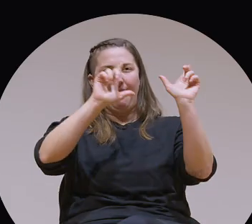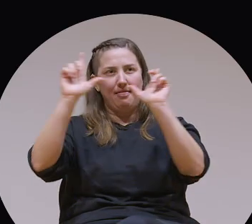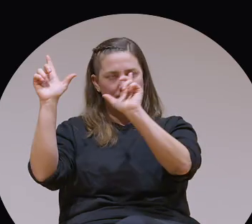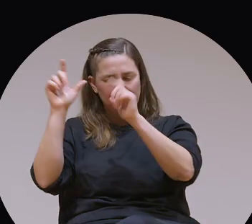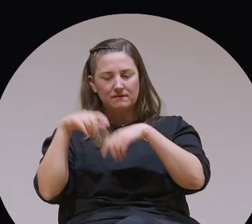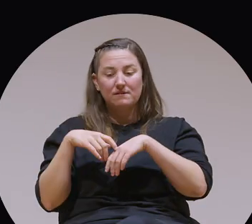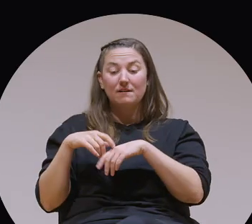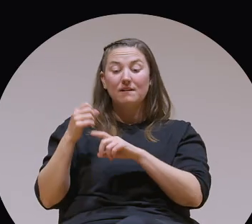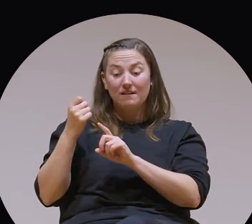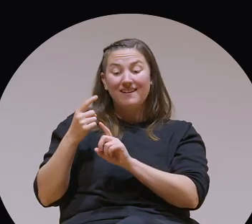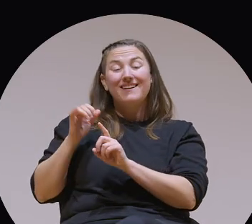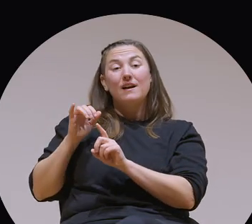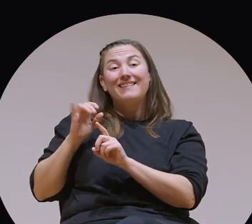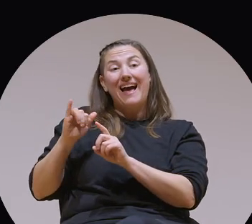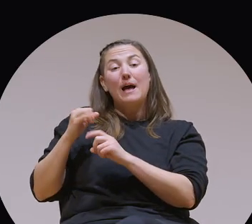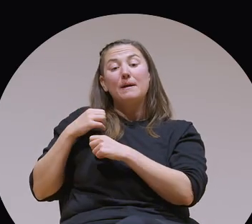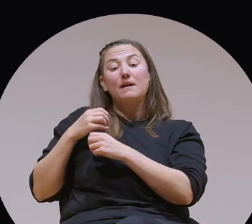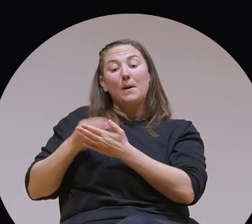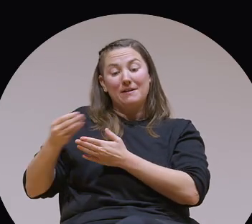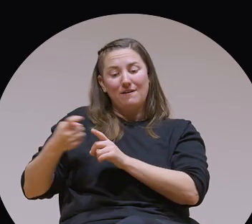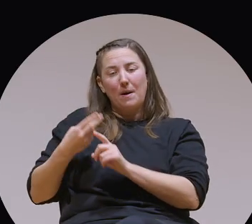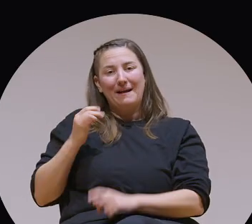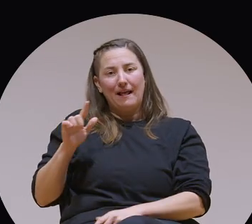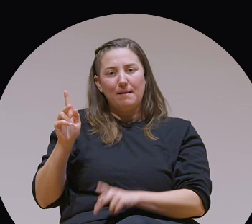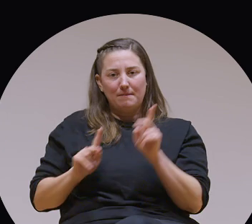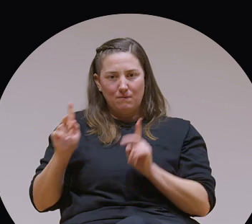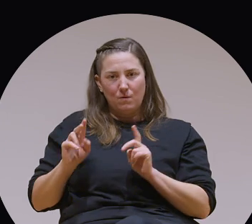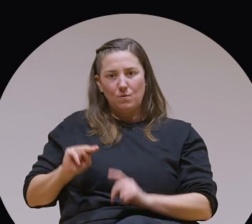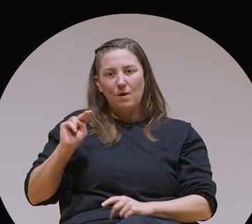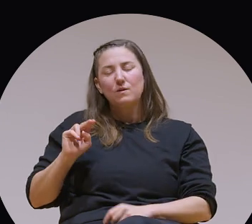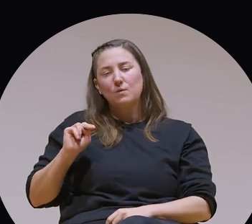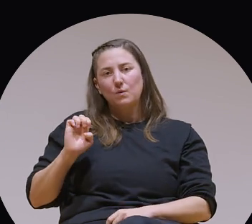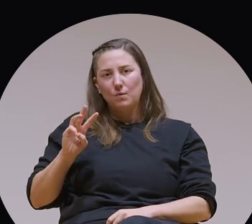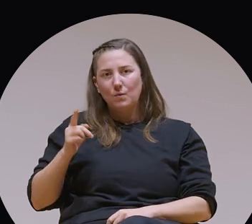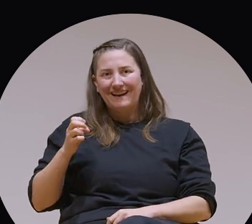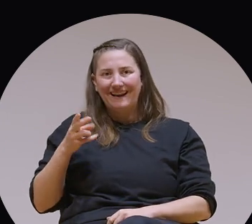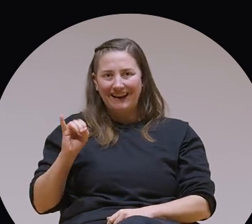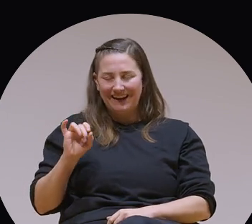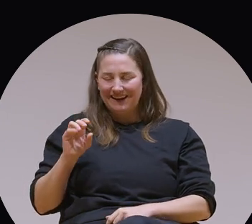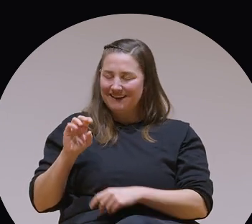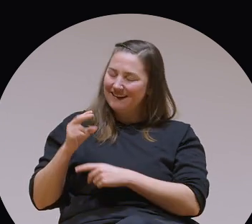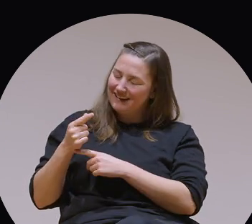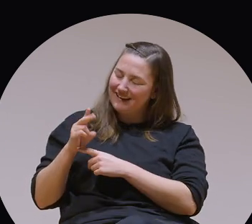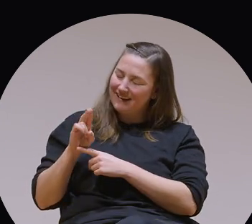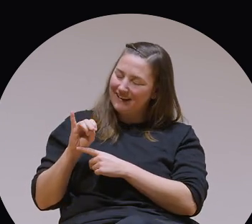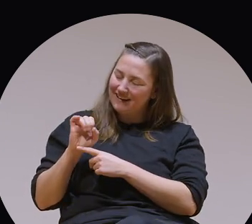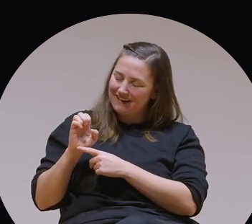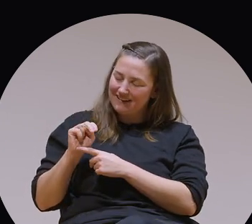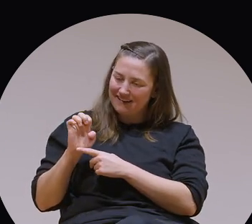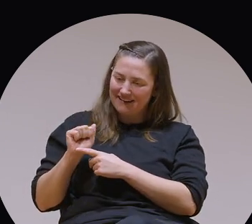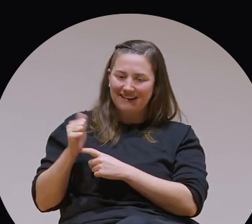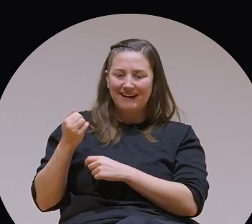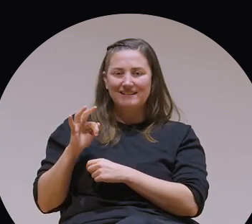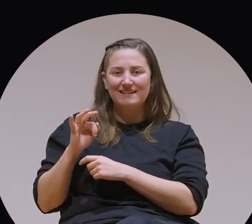by the then Met curator from the Hill peoples in the north of New Guinea in 1973. And these are panels which